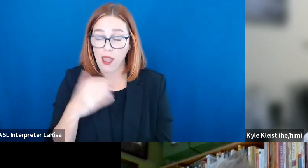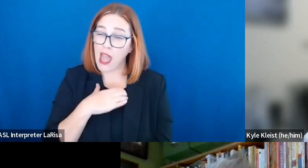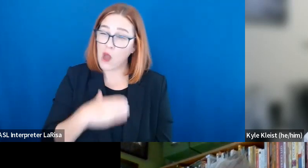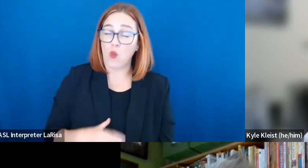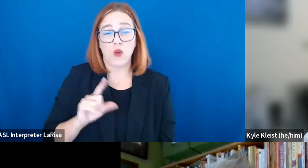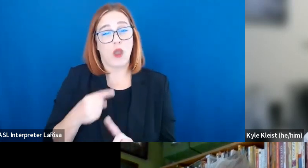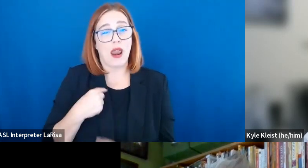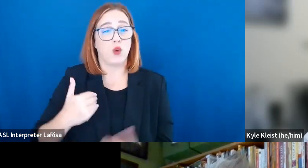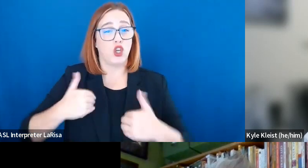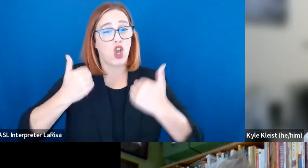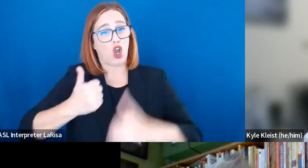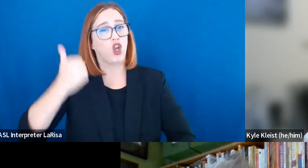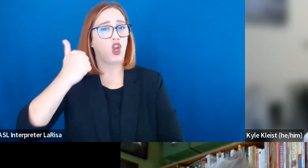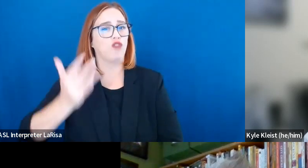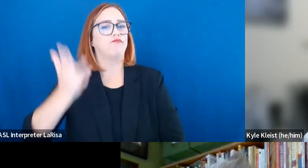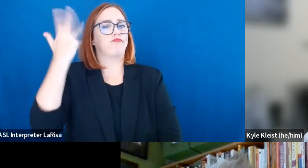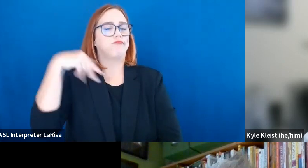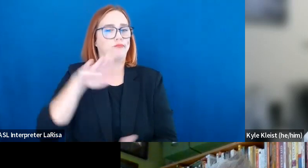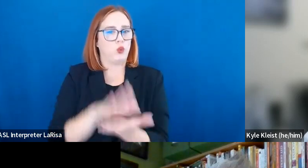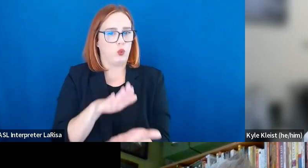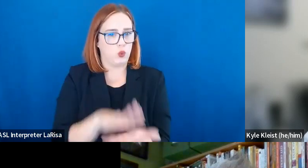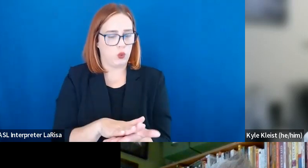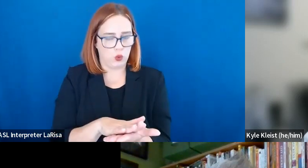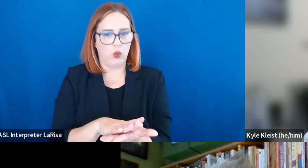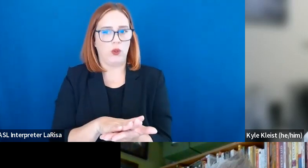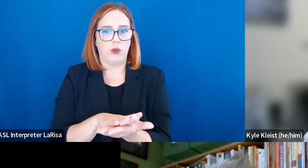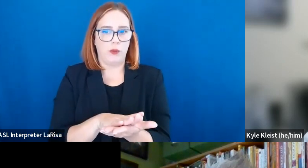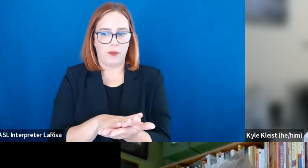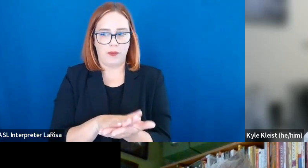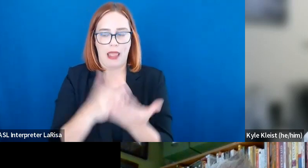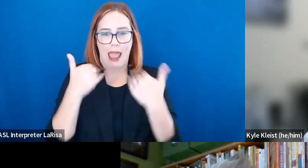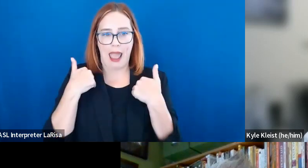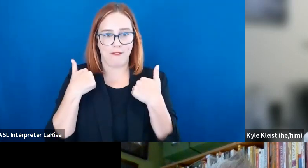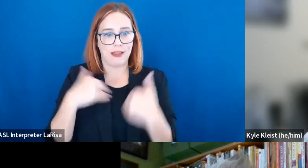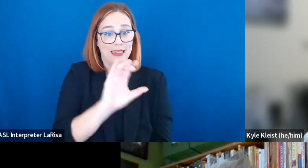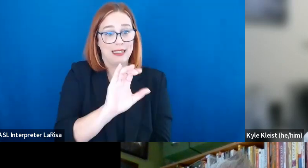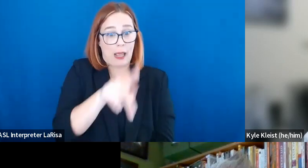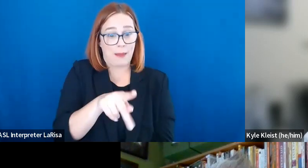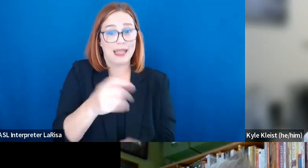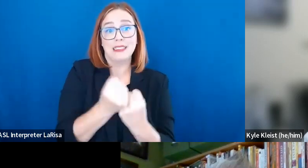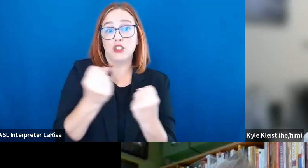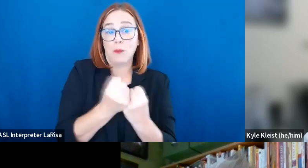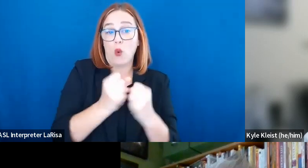younger and probably in school, that there was a cerebral palsy support group